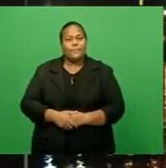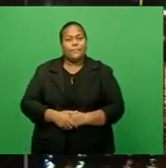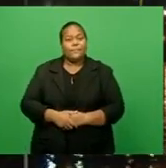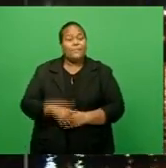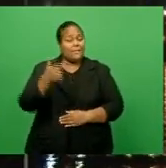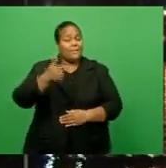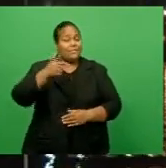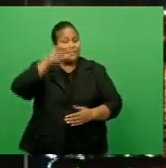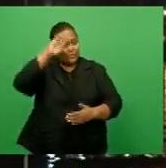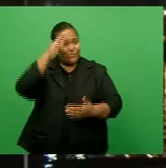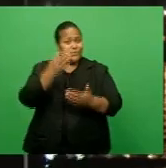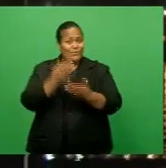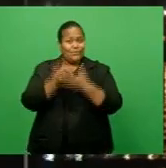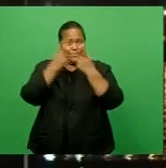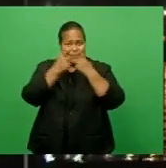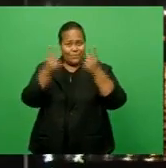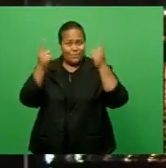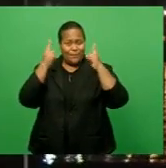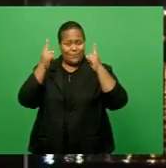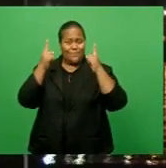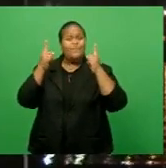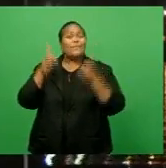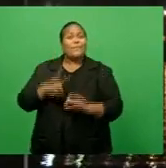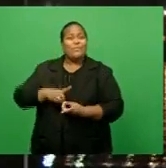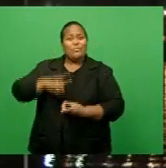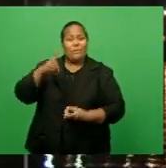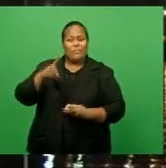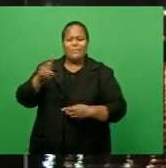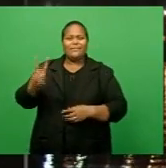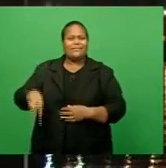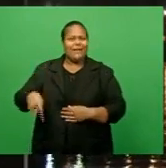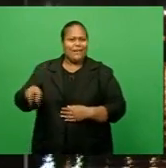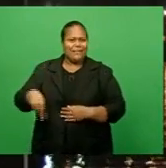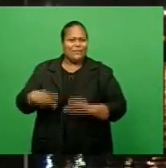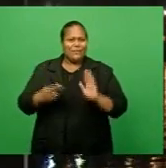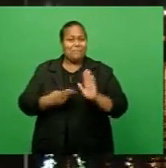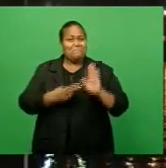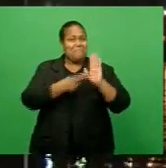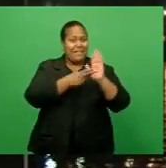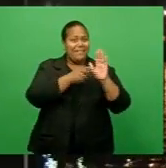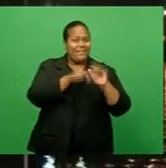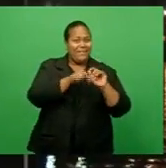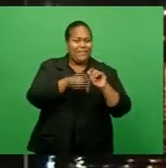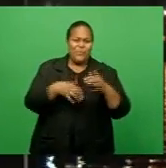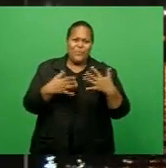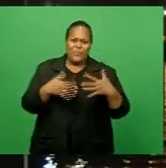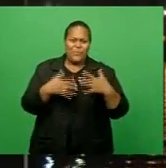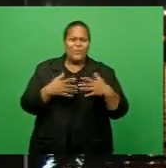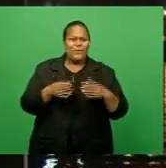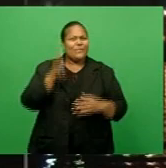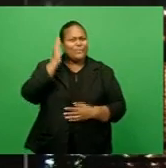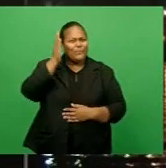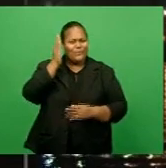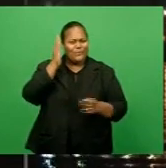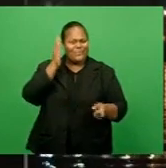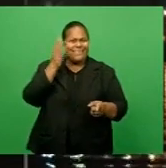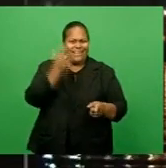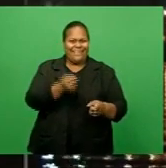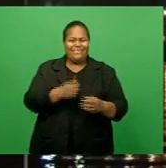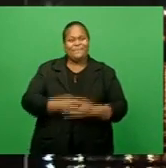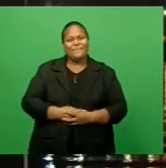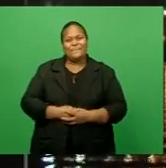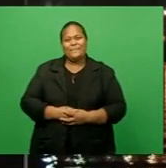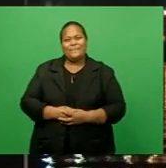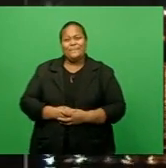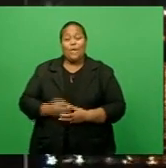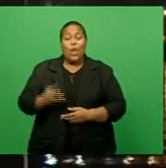17 students have graduated with a diploma in dance from the Nandi-based Conservatorium of Dance Institution. Following the launch of the